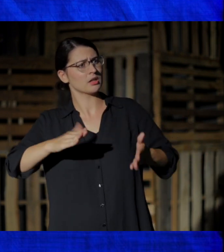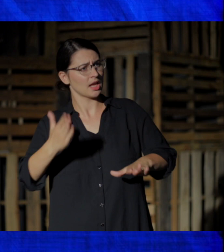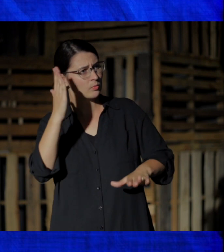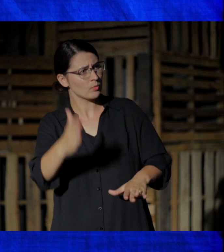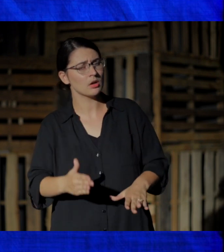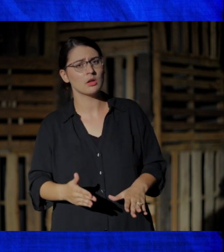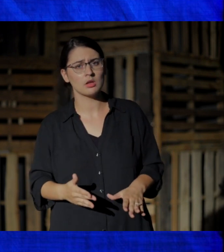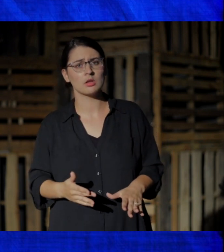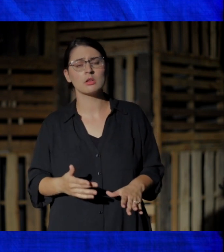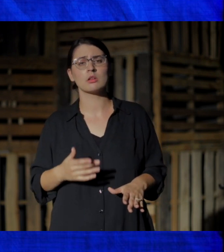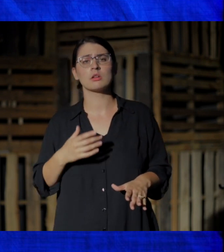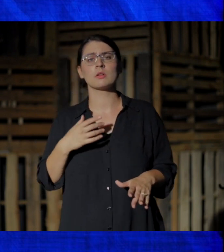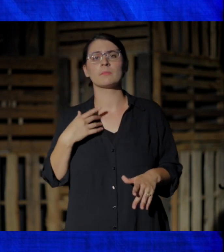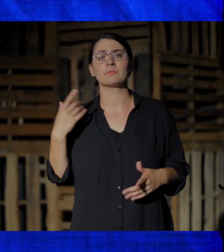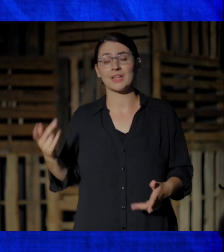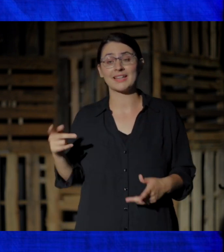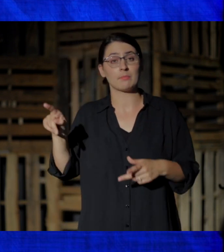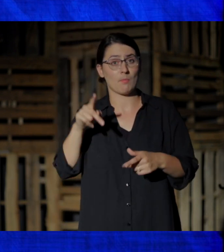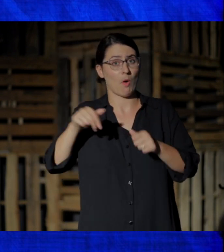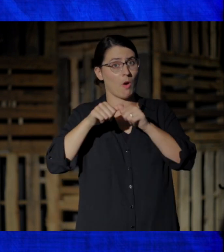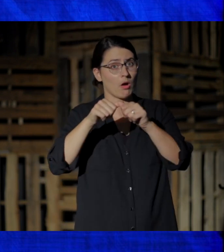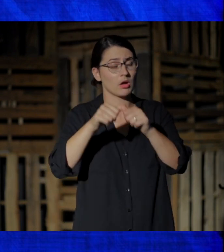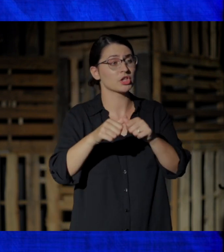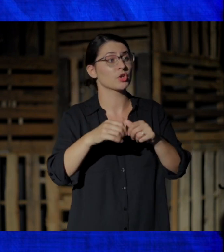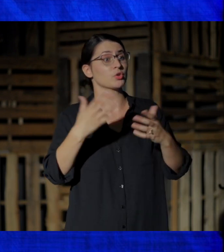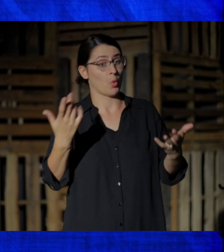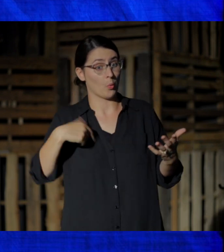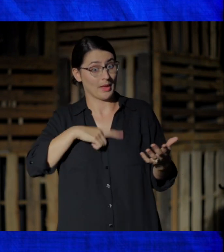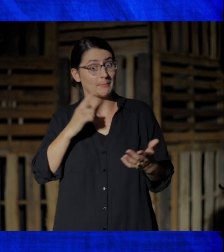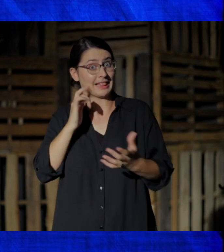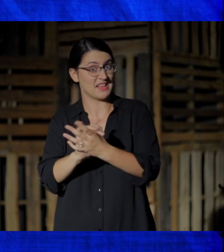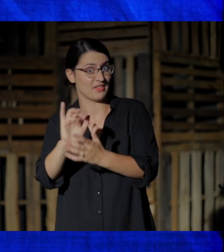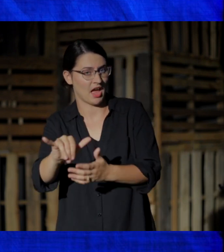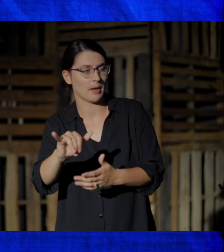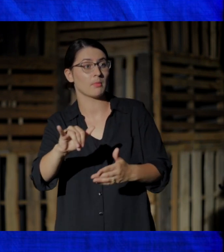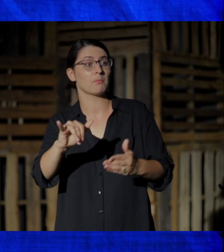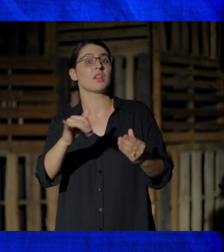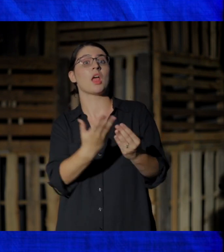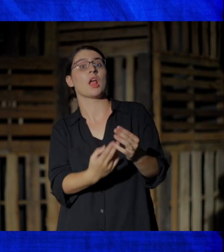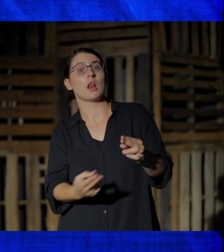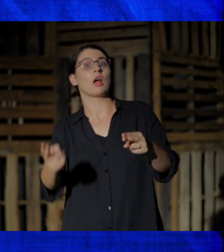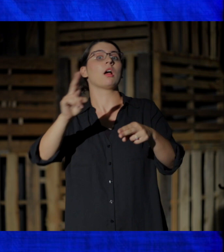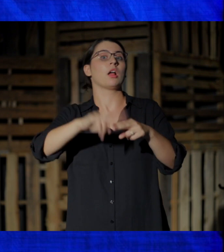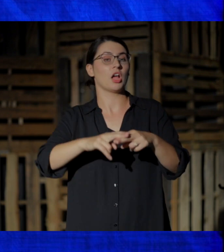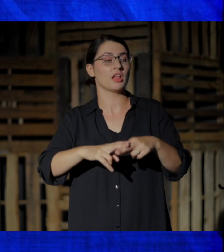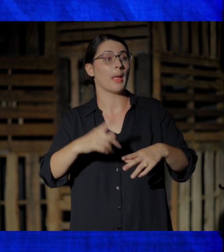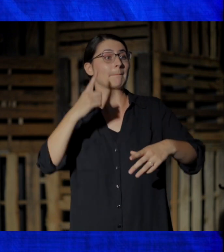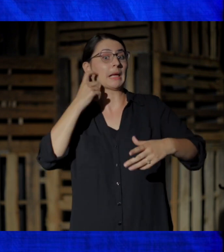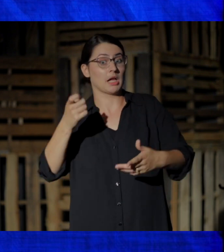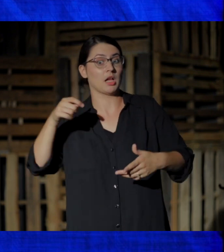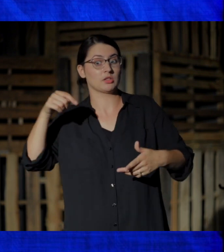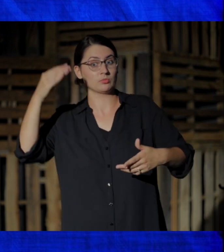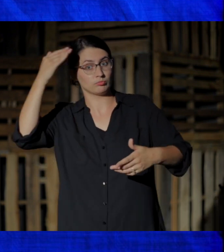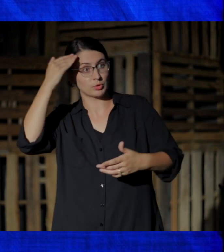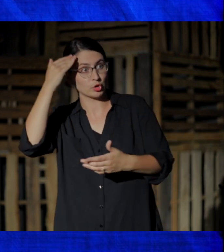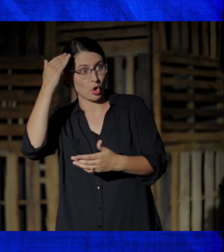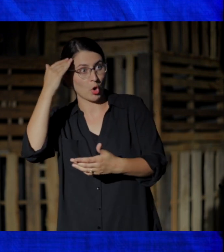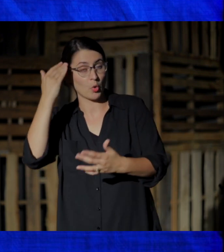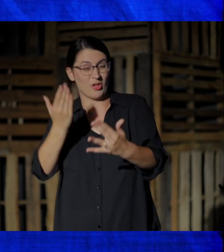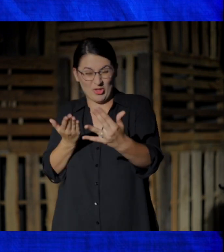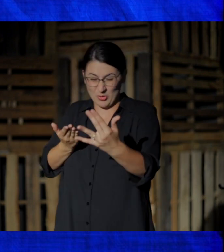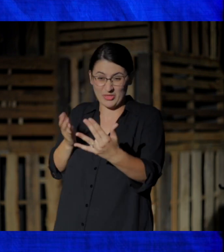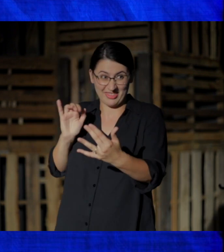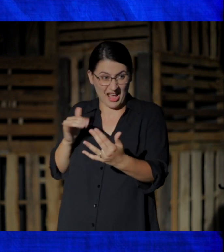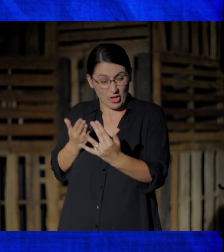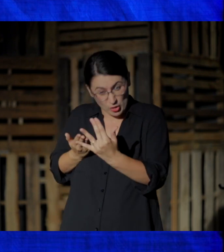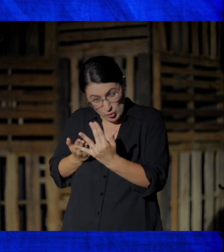we believe that Jesus died and rose again, and then he goes on, even so, all right, so because of this, through Jesus, God will